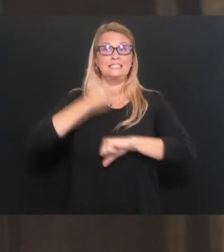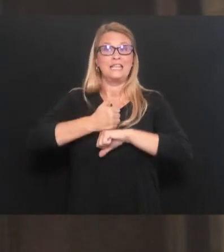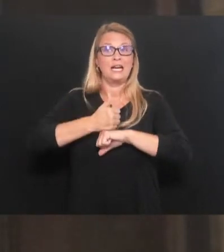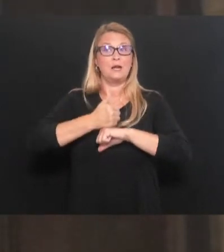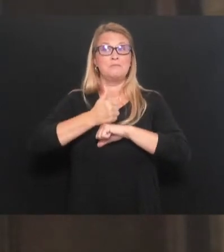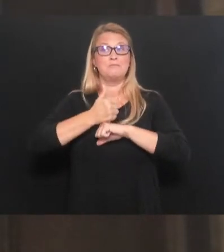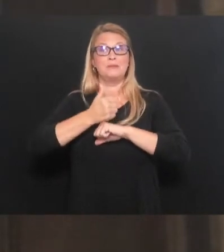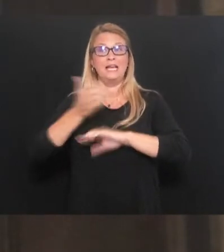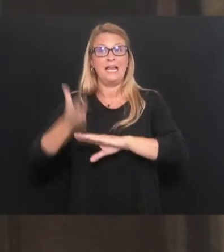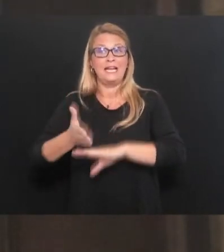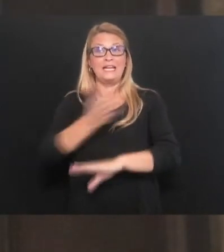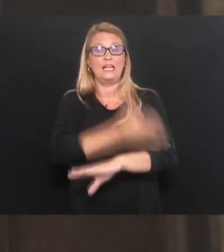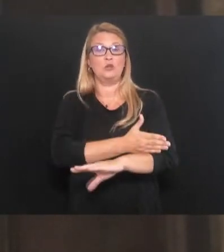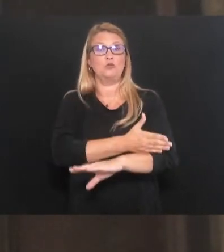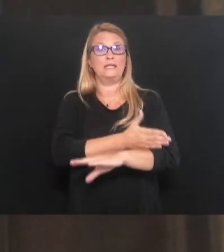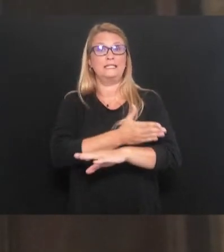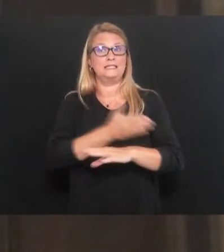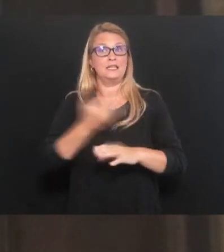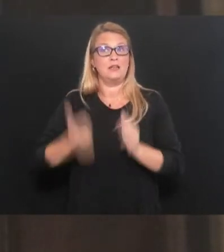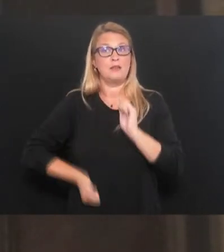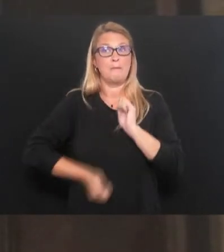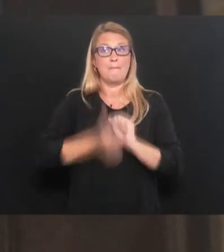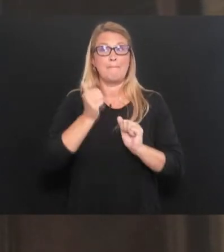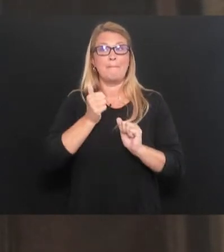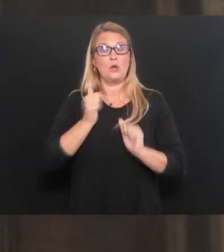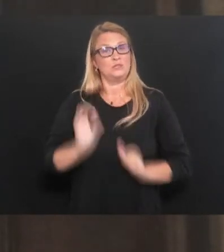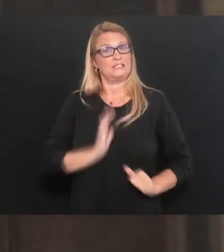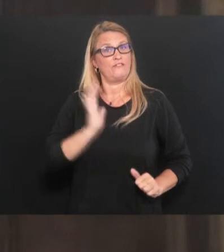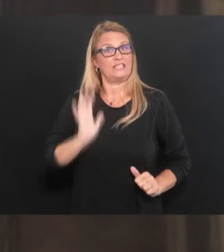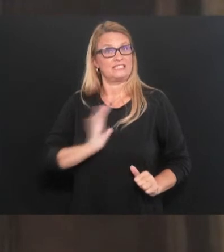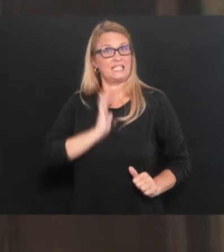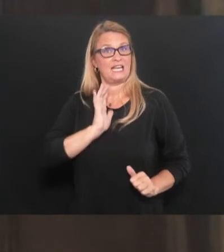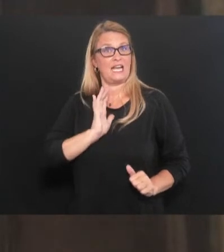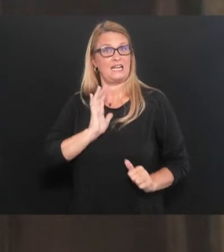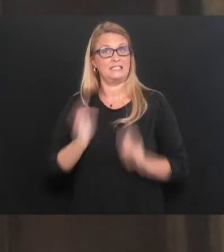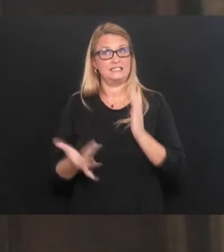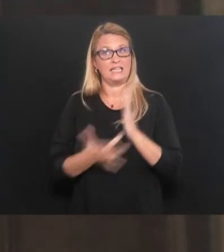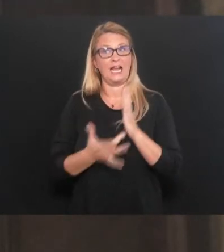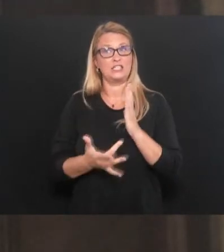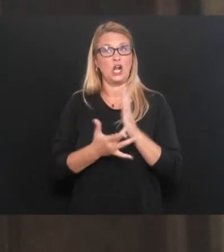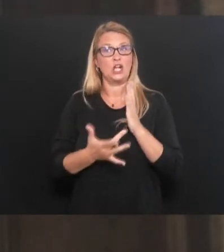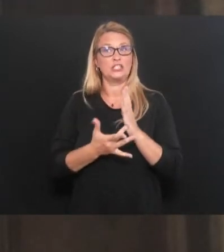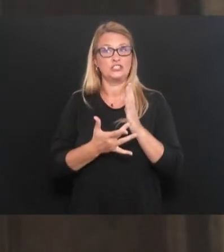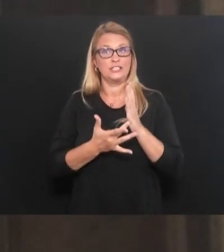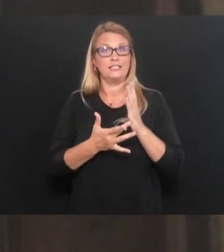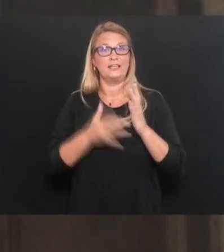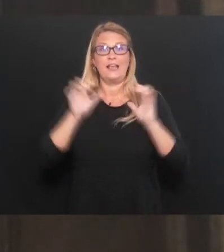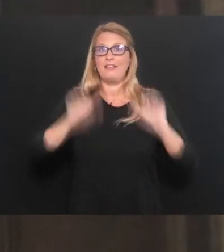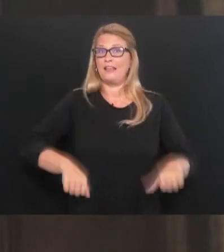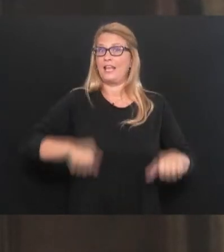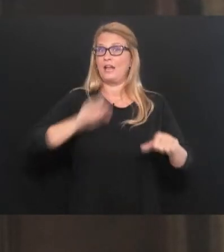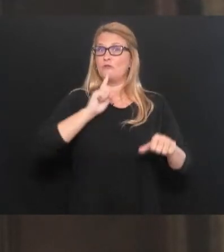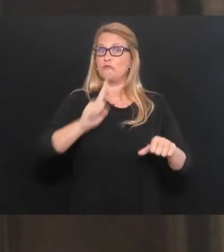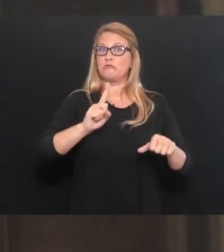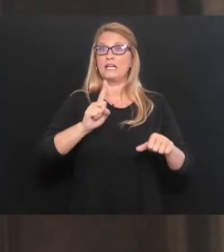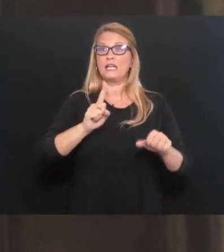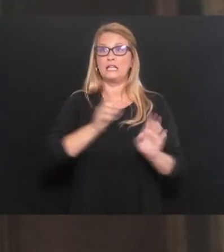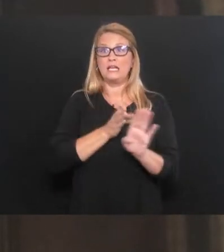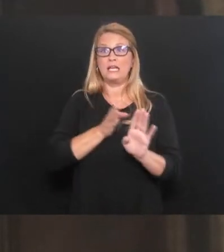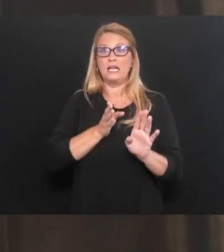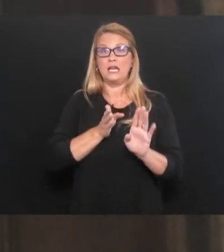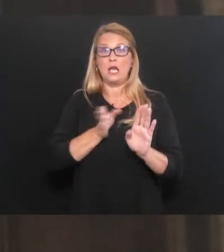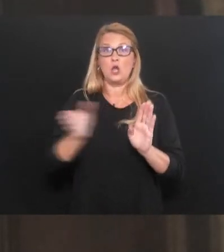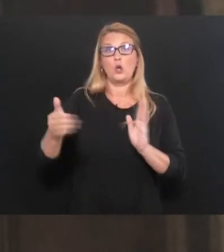increase our most highly sophisticated sets of technologies that can really bypass the lungs